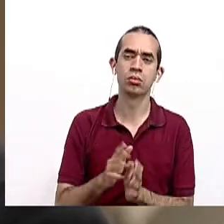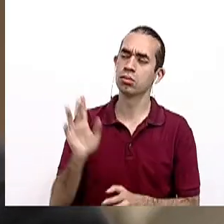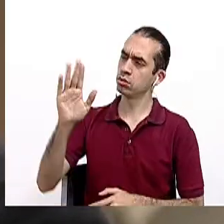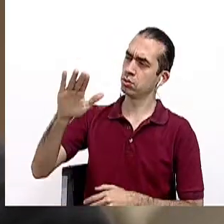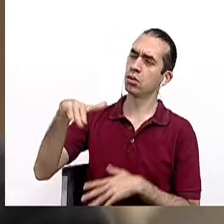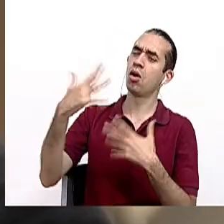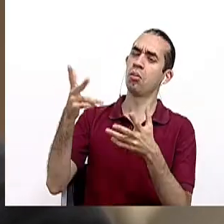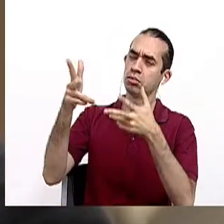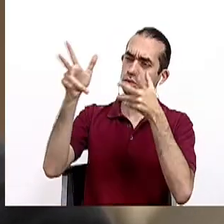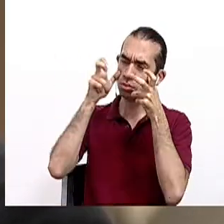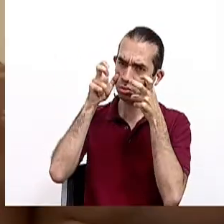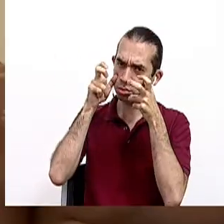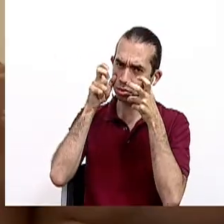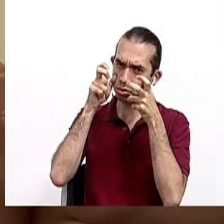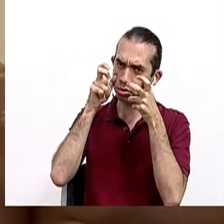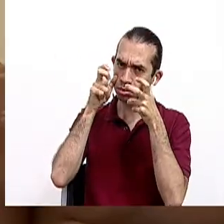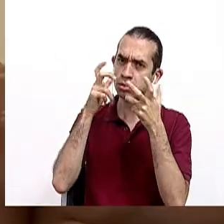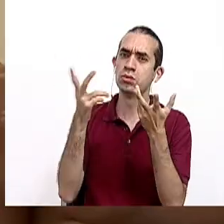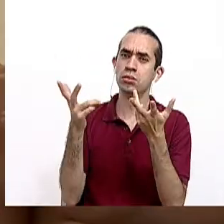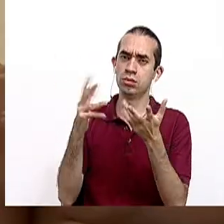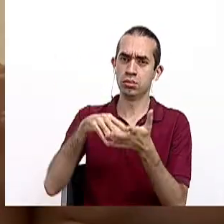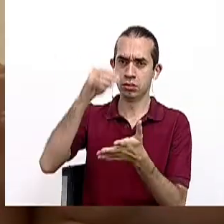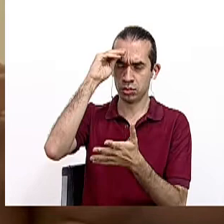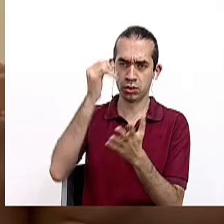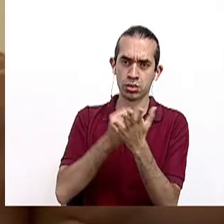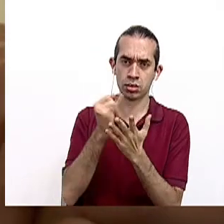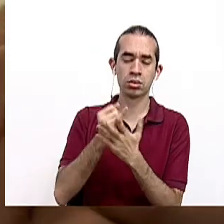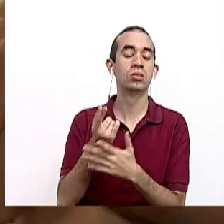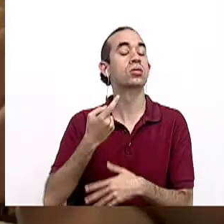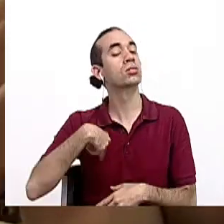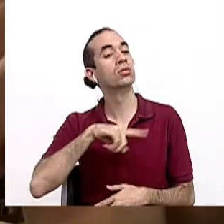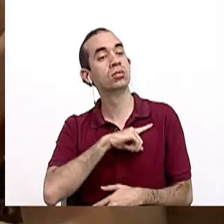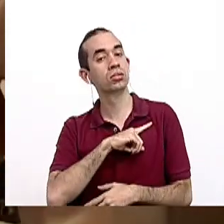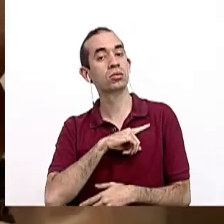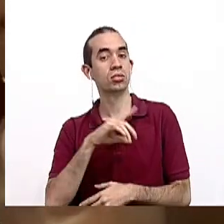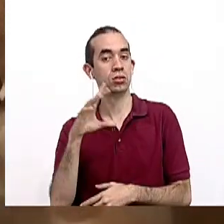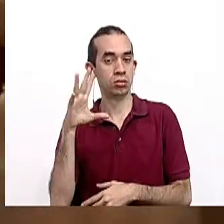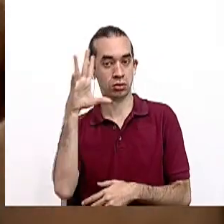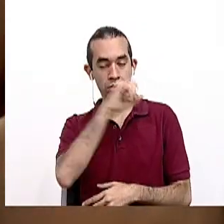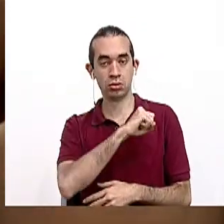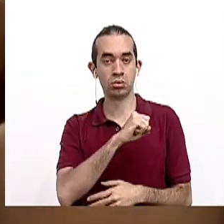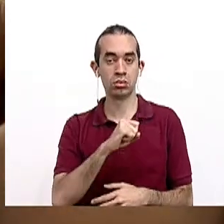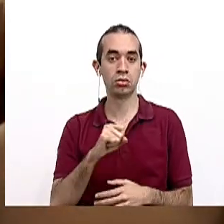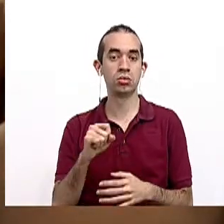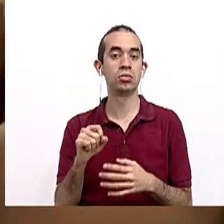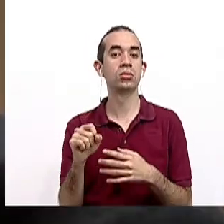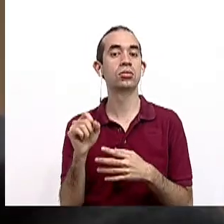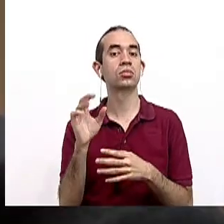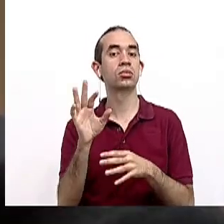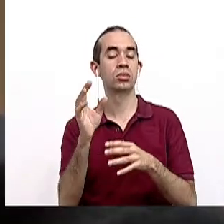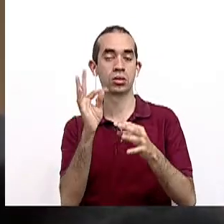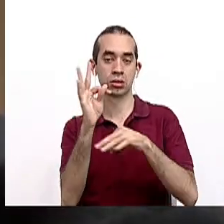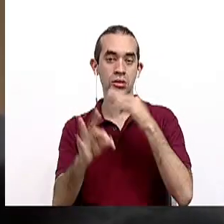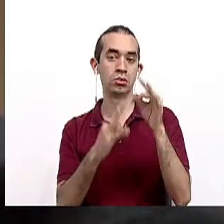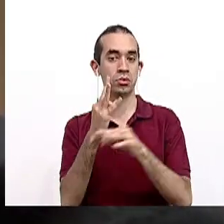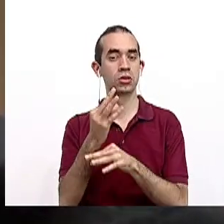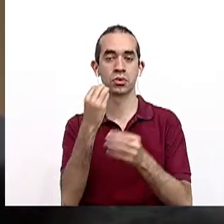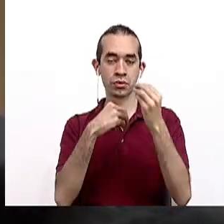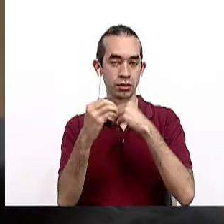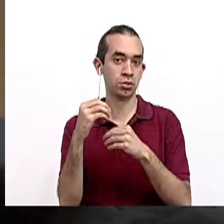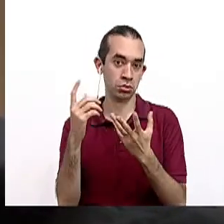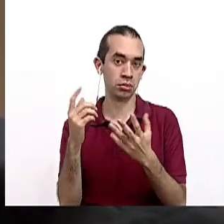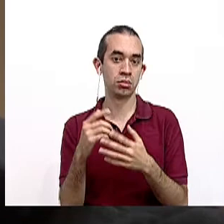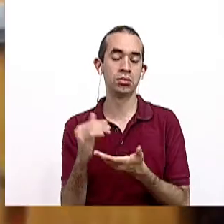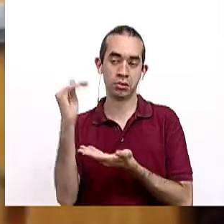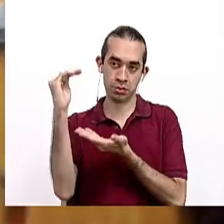study? We have a choice in terms of the type of food that we eat. So generally